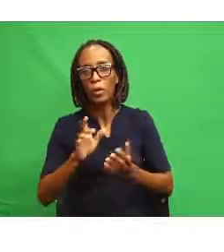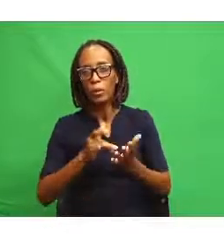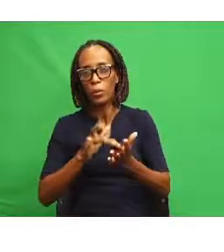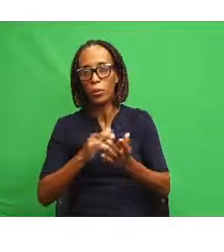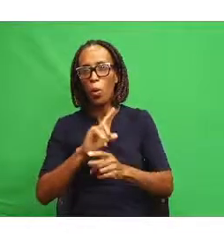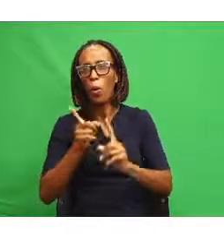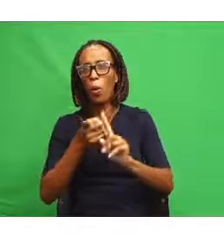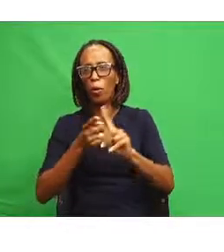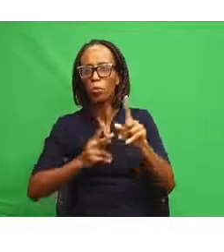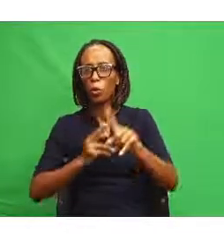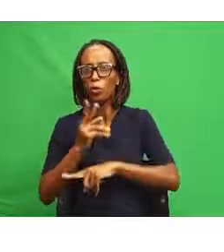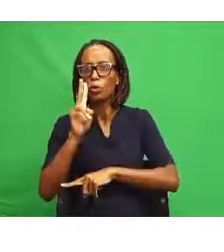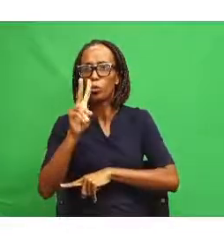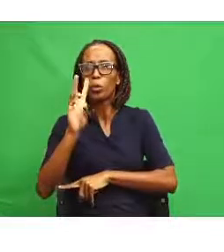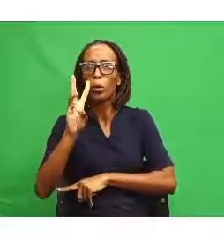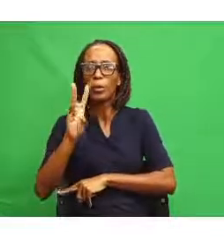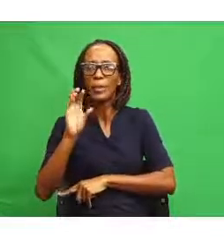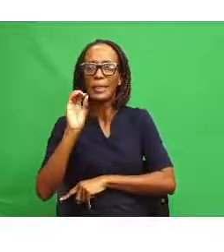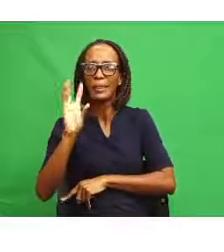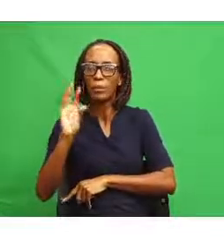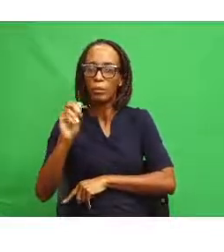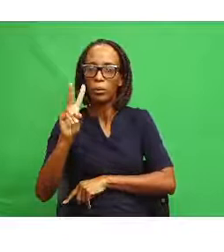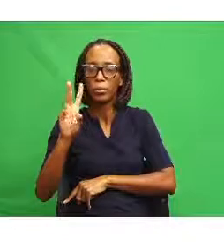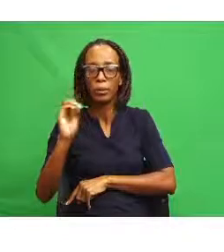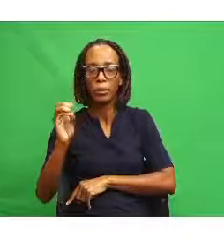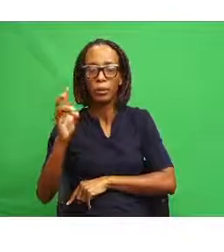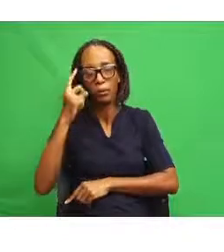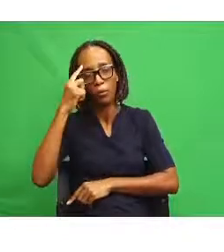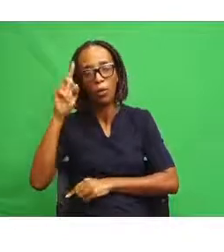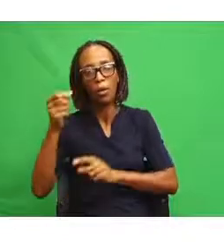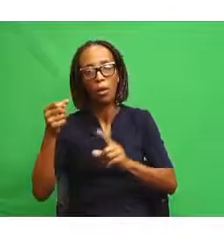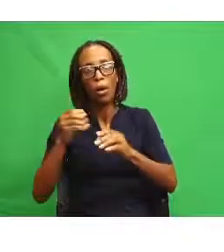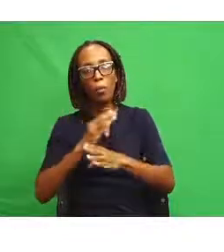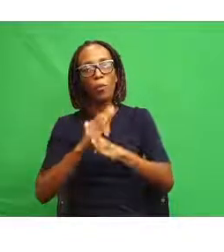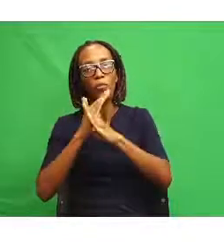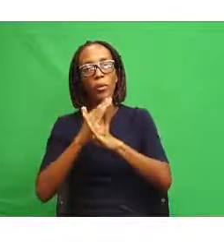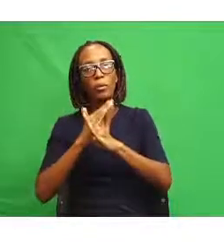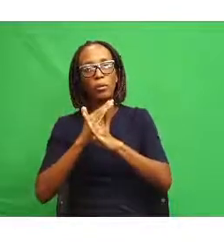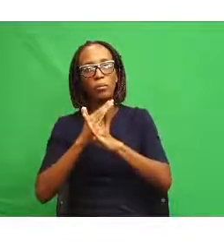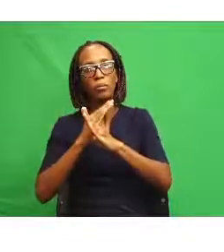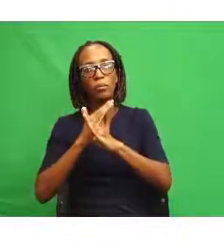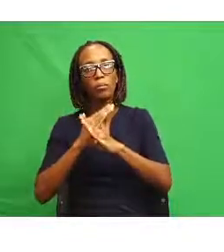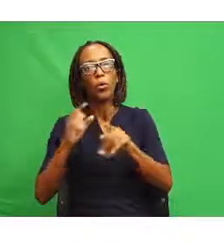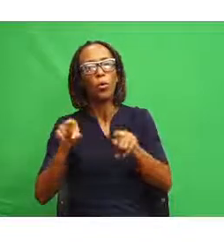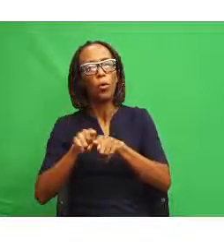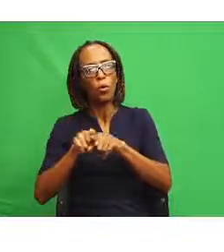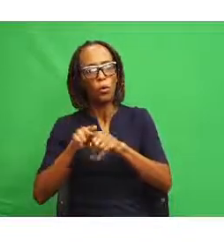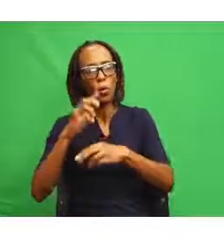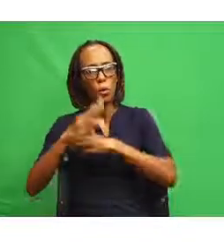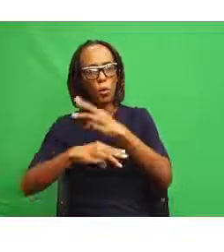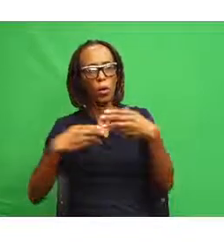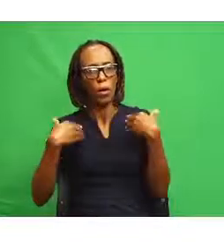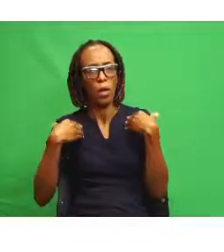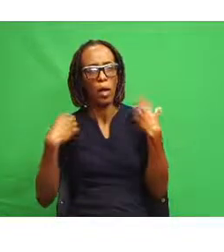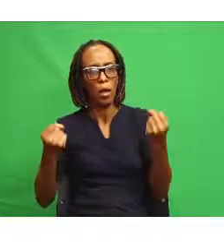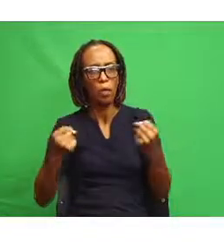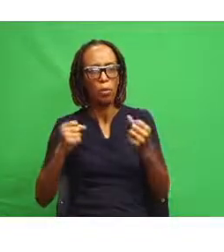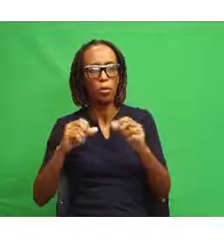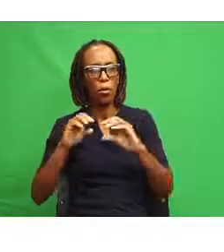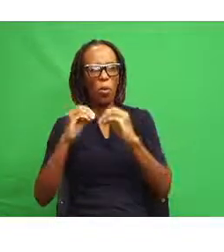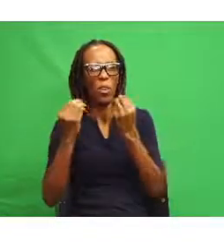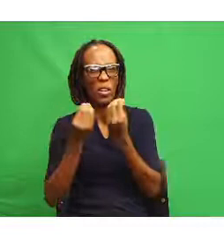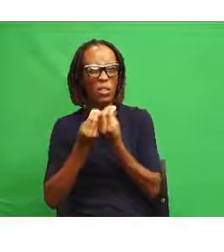the International Network for the Prevention of Elder Abuse and the World Health Organization at the United